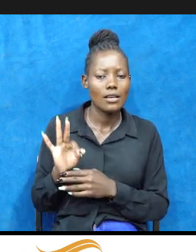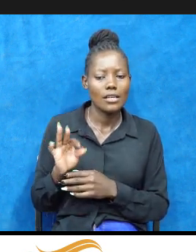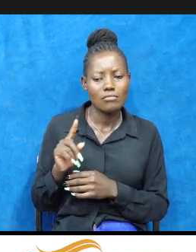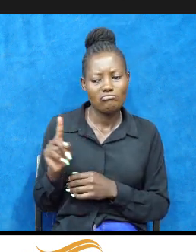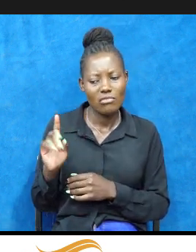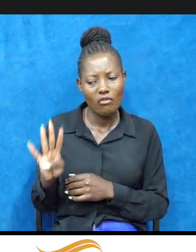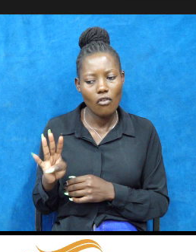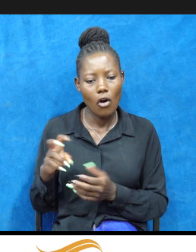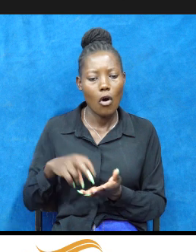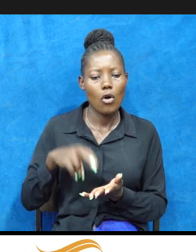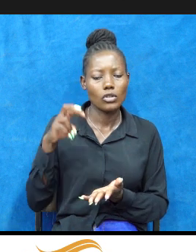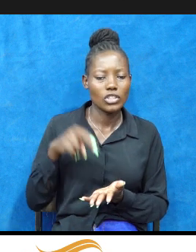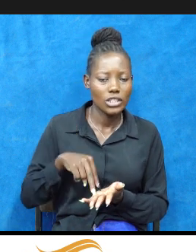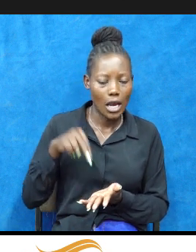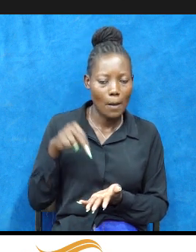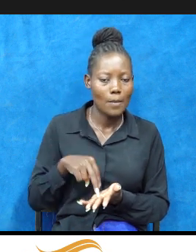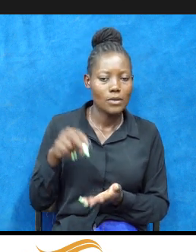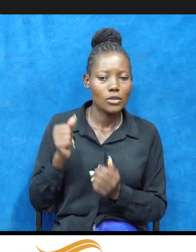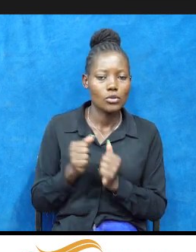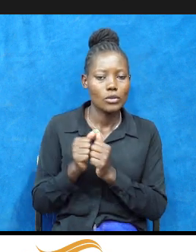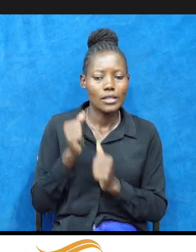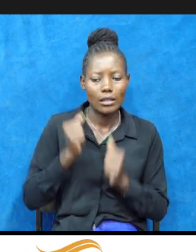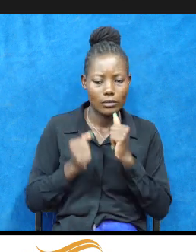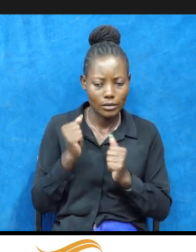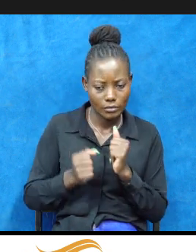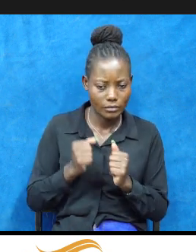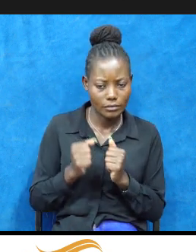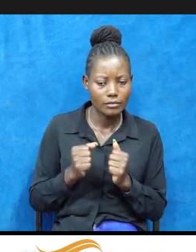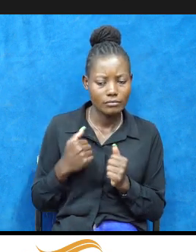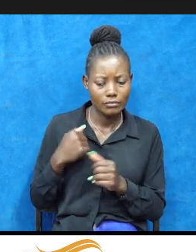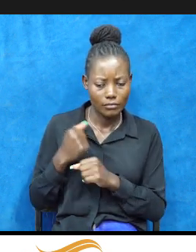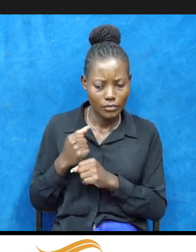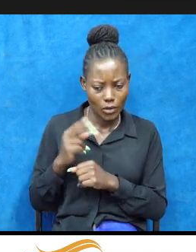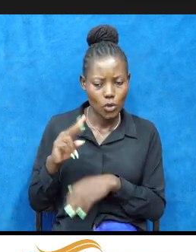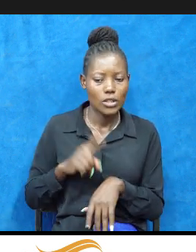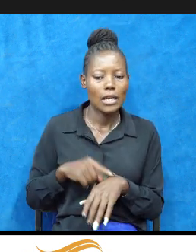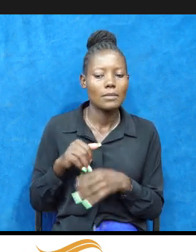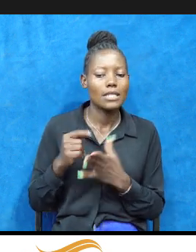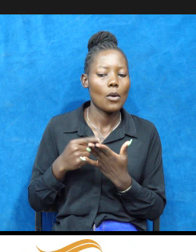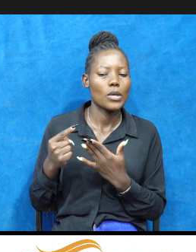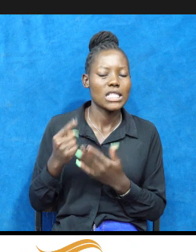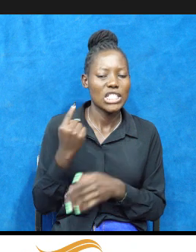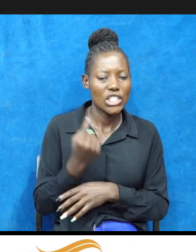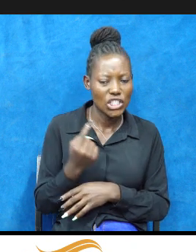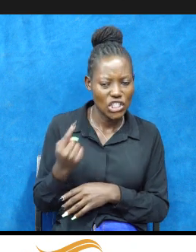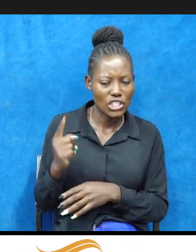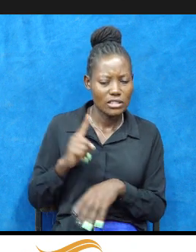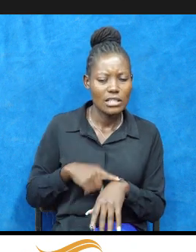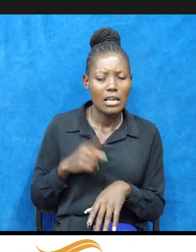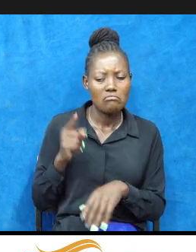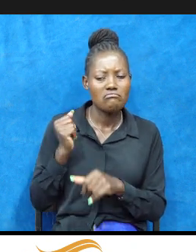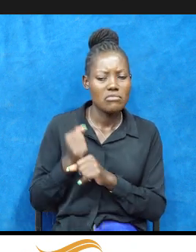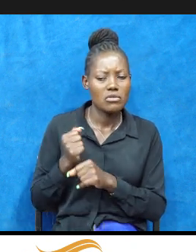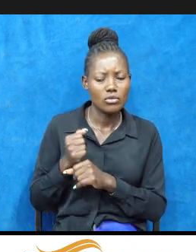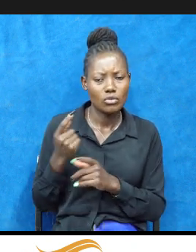3 to 4 jumps along with the sprint drills. I do that twice a week. And each time we do it, we're trying to exceed